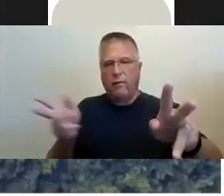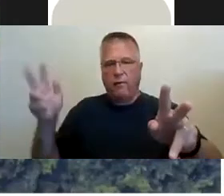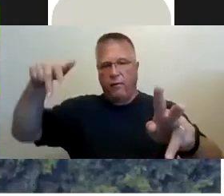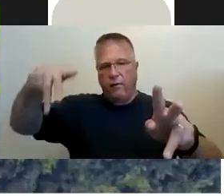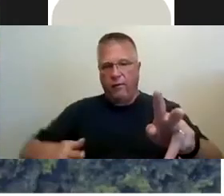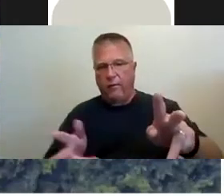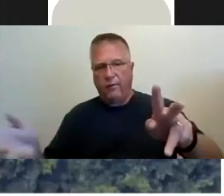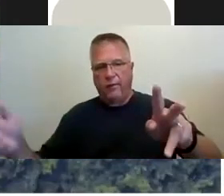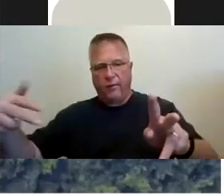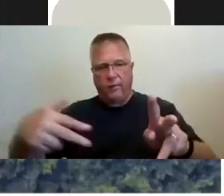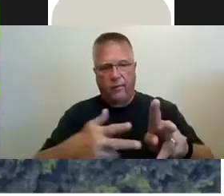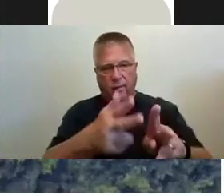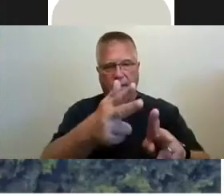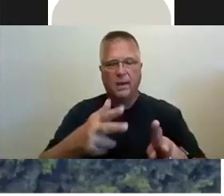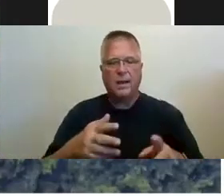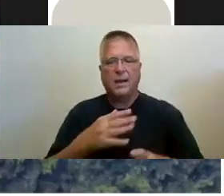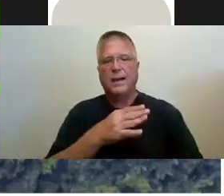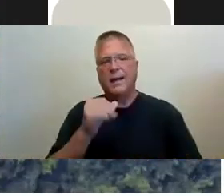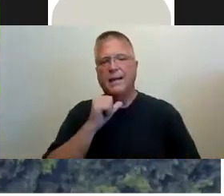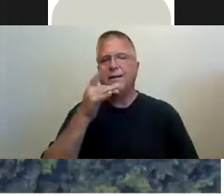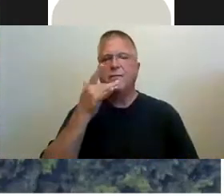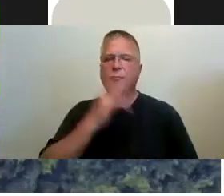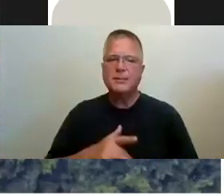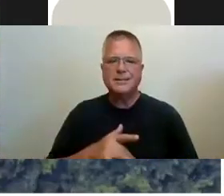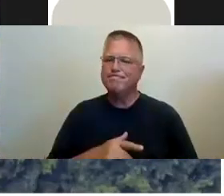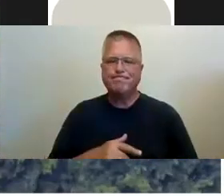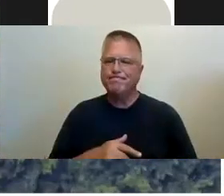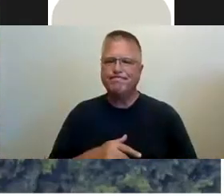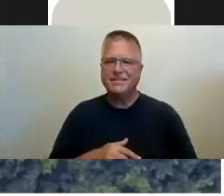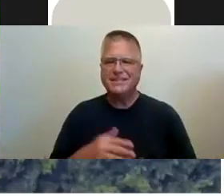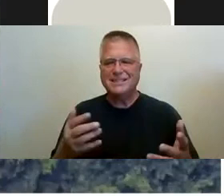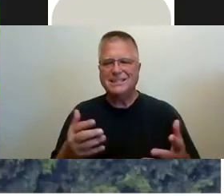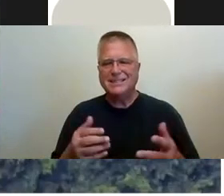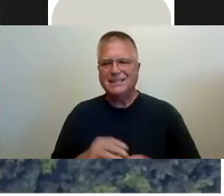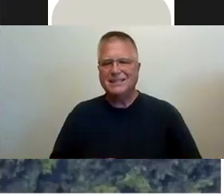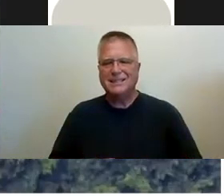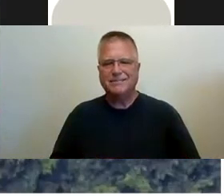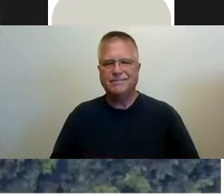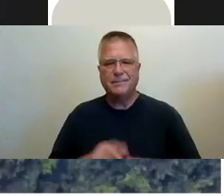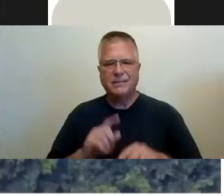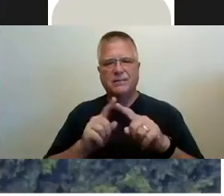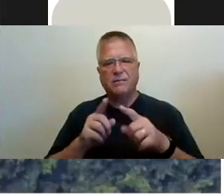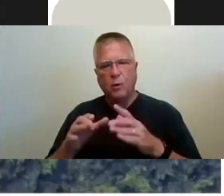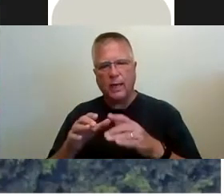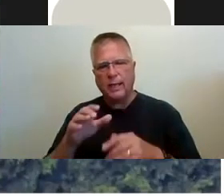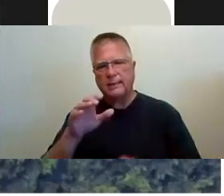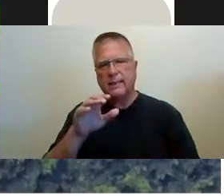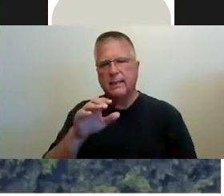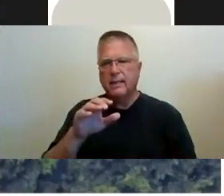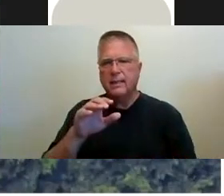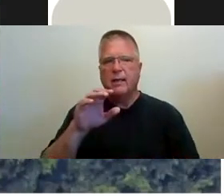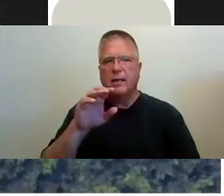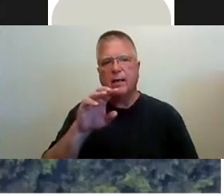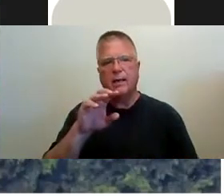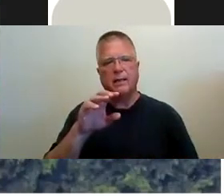get where they're going. And unfortunately, you know, apps like Waze and Google Maps and things have just made it all that much